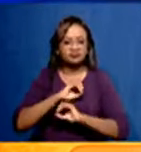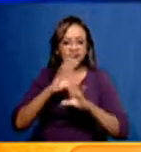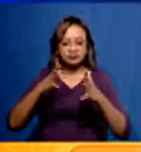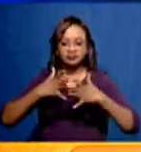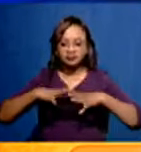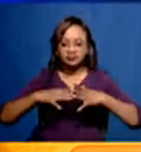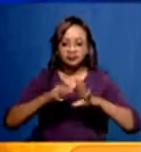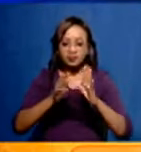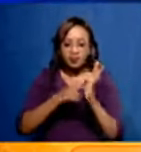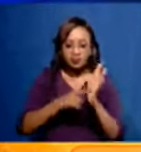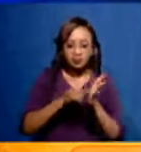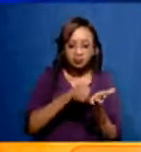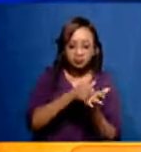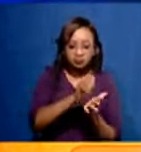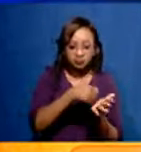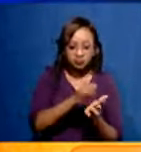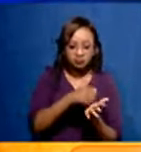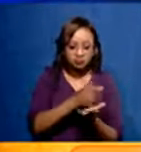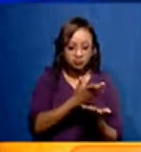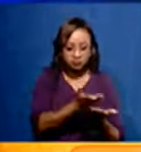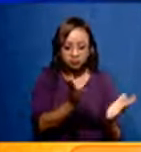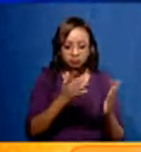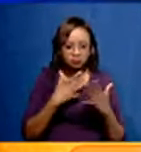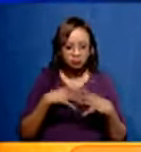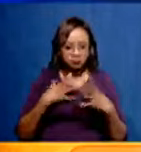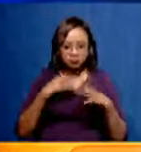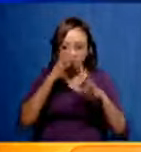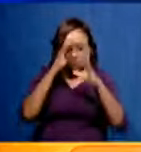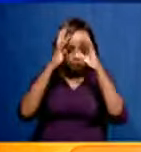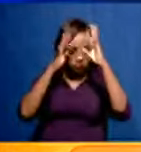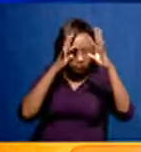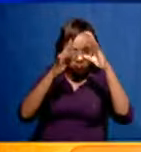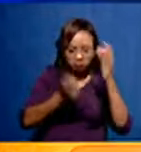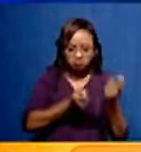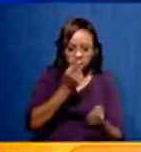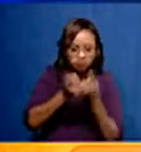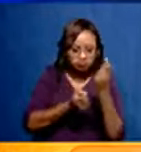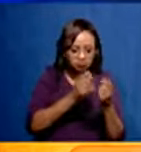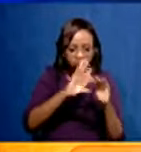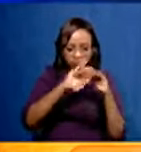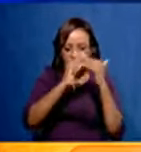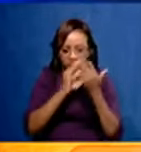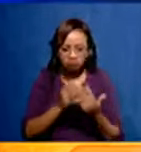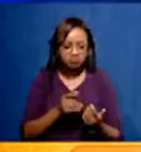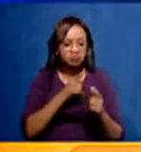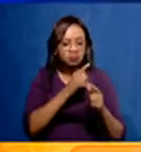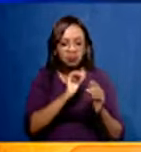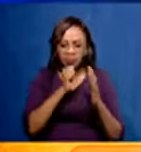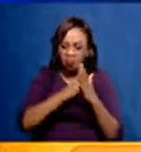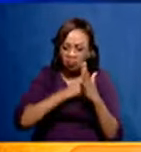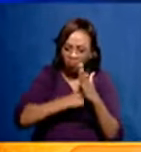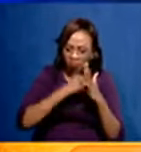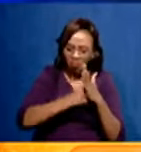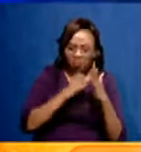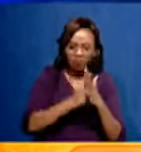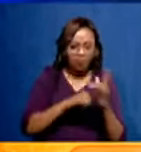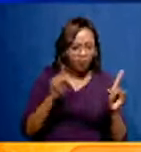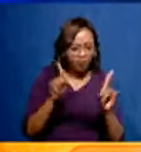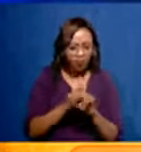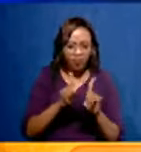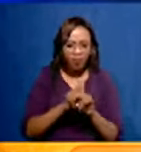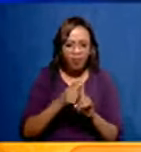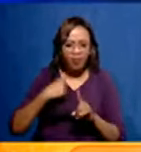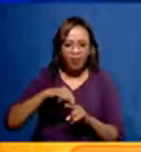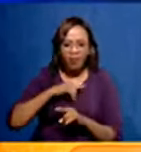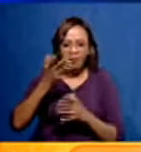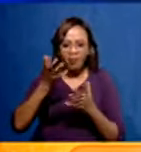you see the sort of creativity of the people. And that is exactly what is needed also in this transformation